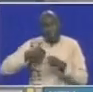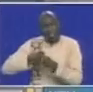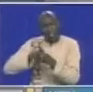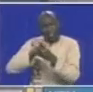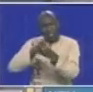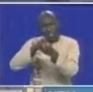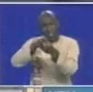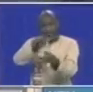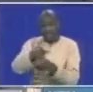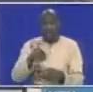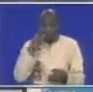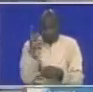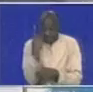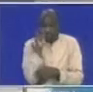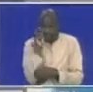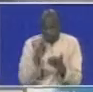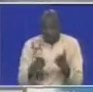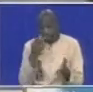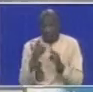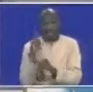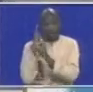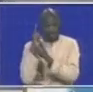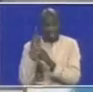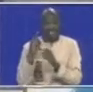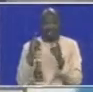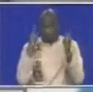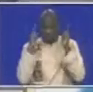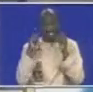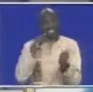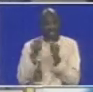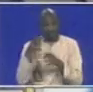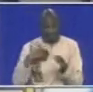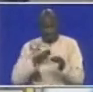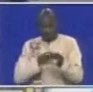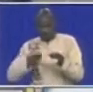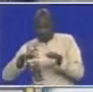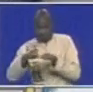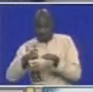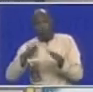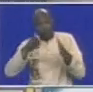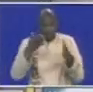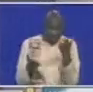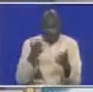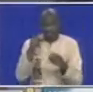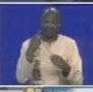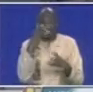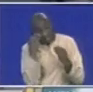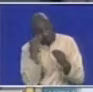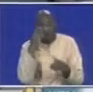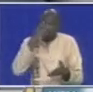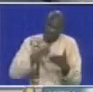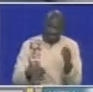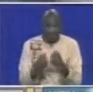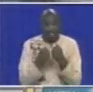Kitu ya kwanza tunaona pengine driver ya lori anaweza kuwa alikuwa na overtake ama pengine awe alilala na kama pengine vile